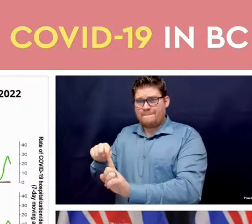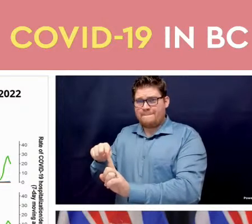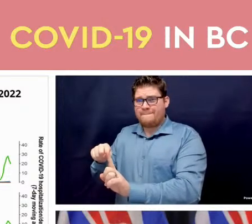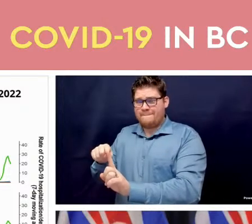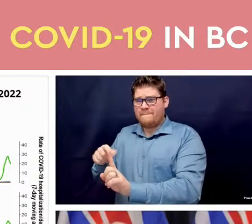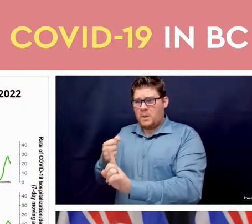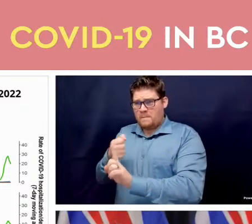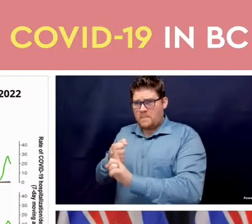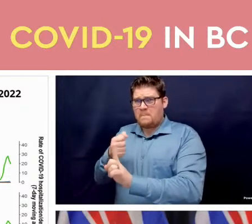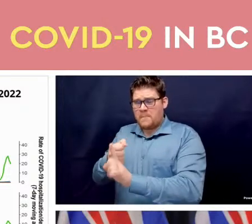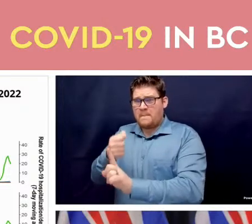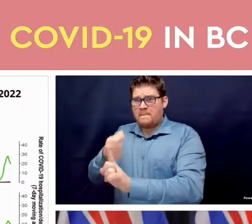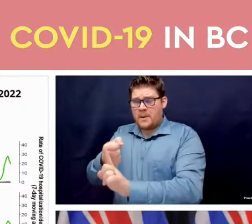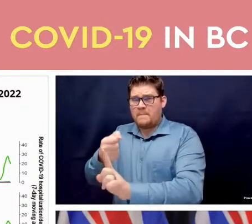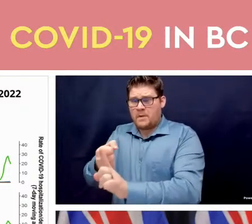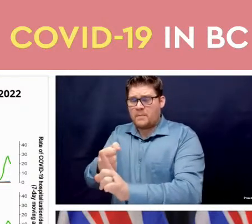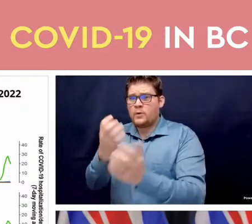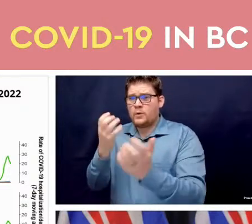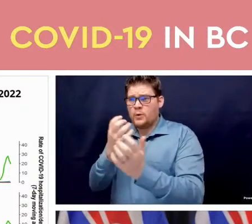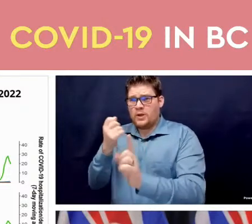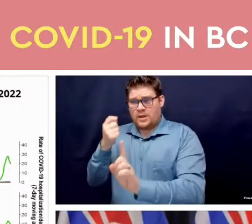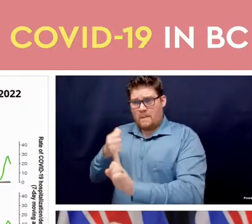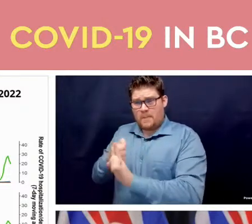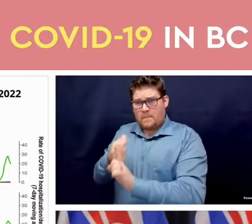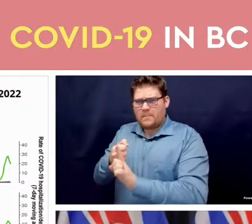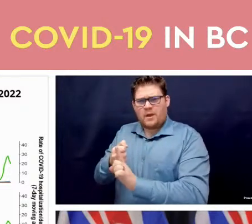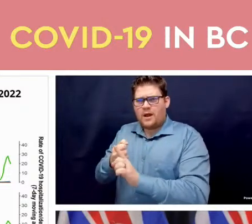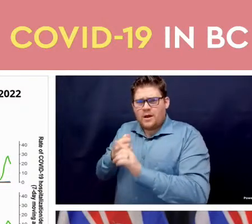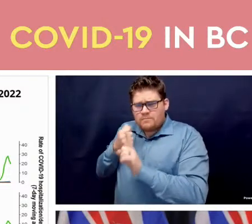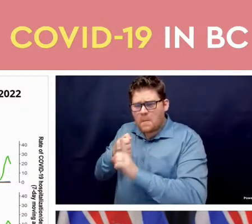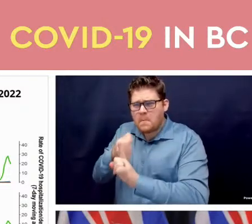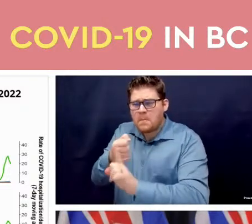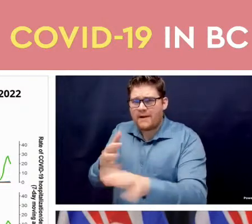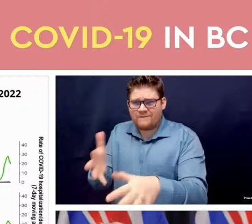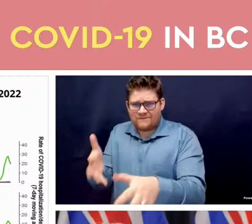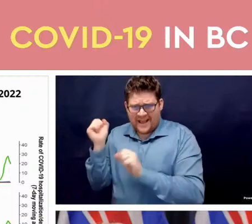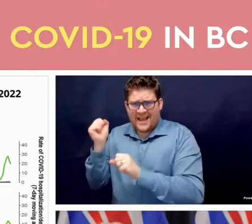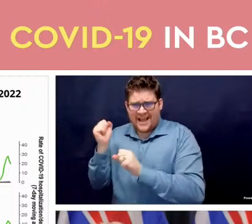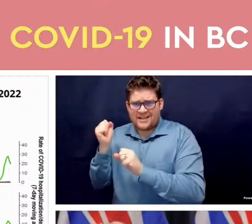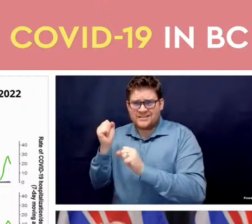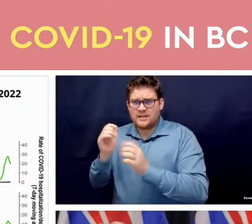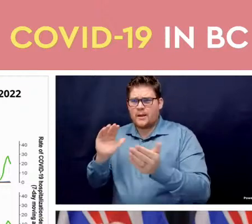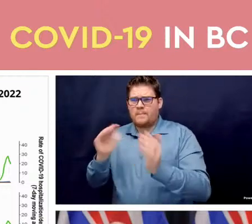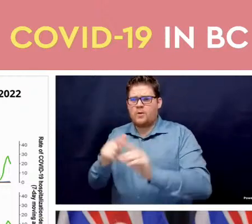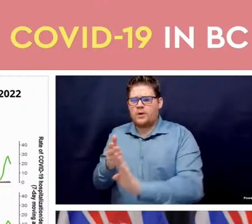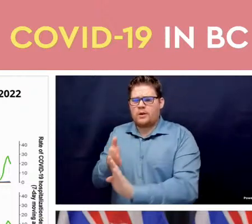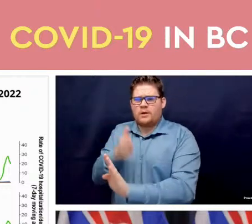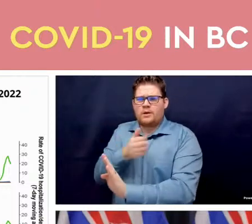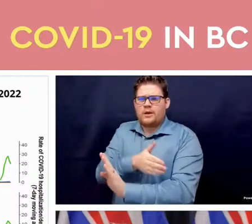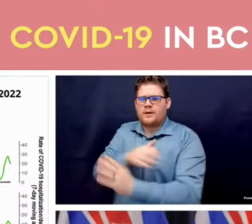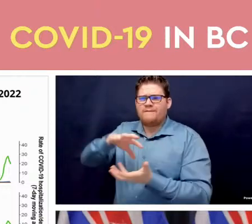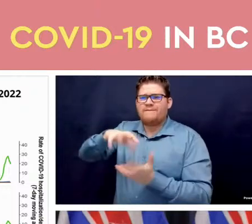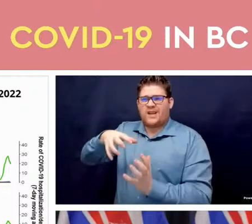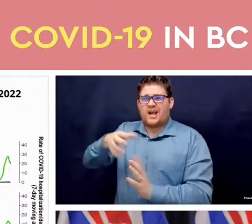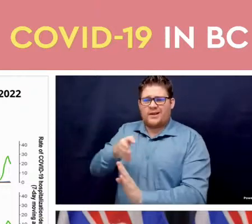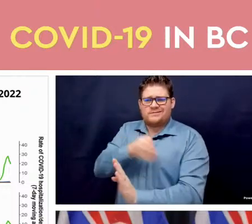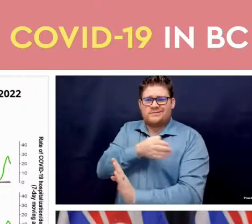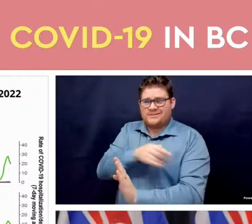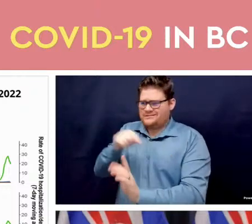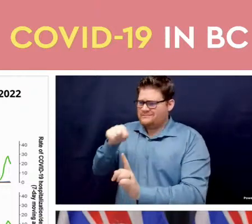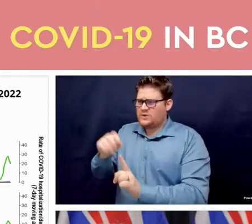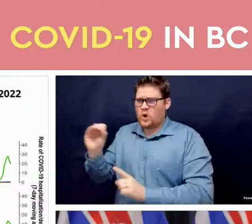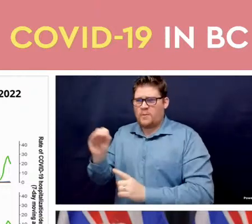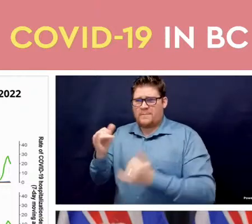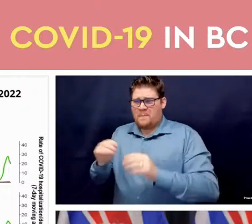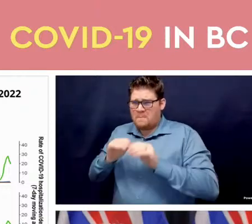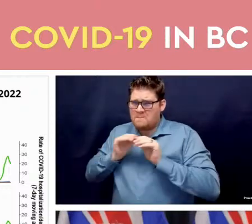other wave. And what is concerning now and what we need to pay attention to is the fact that we're seeing this uptick in older people now. And